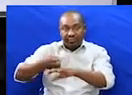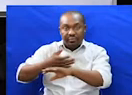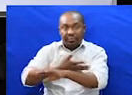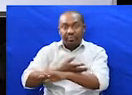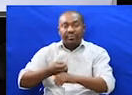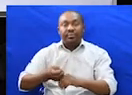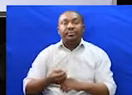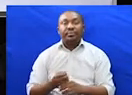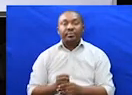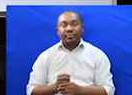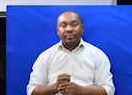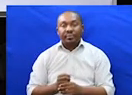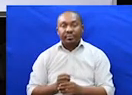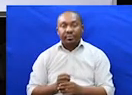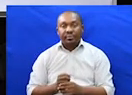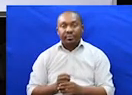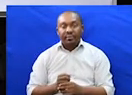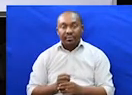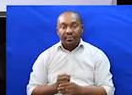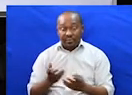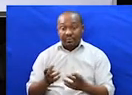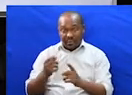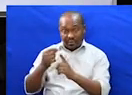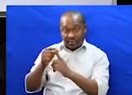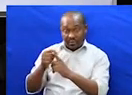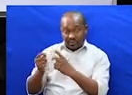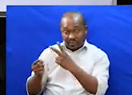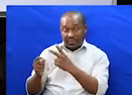DNA from RNA.